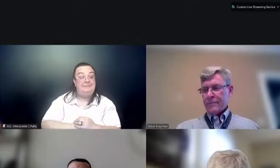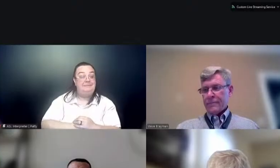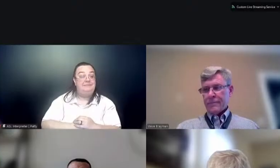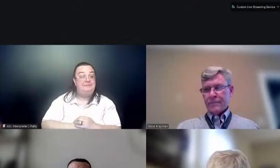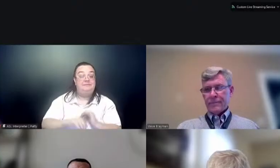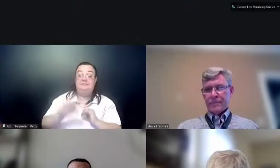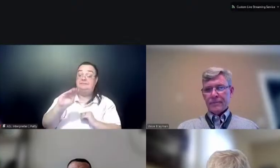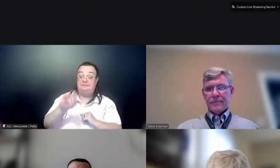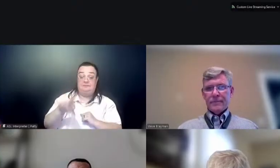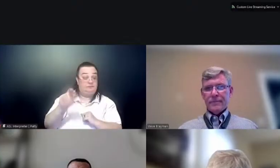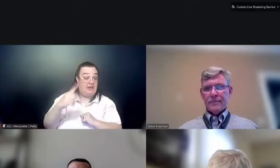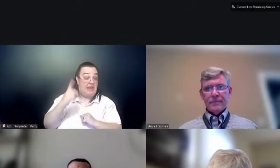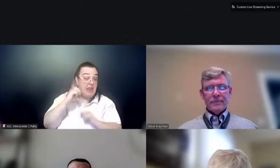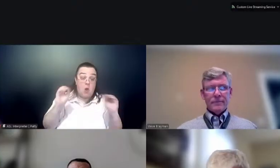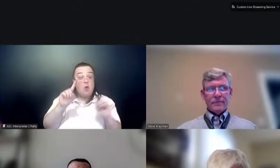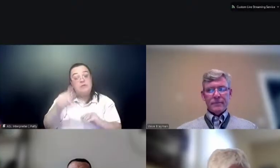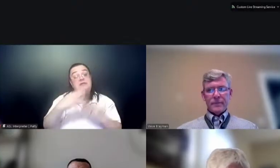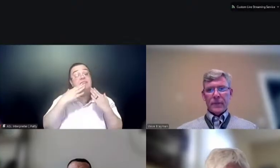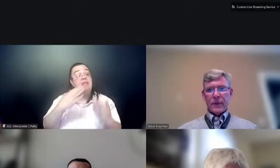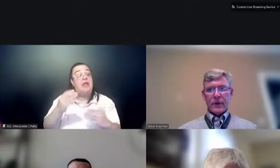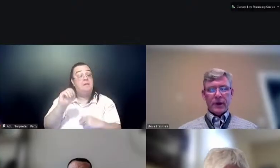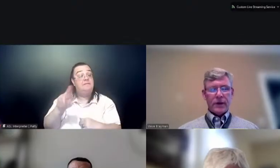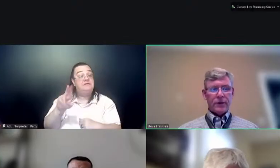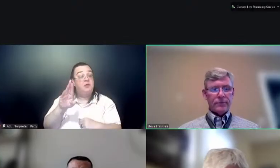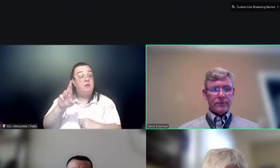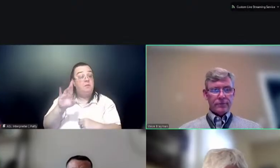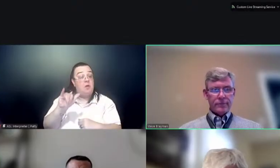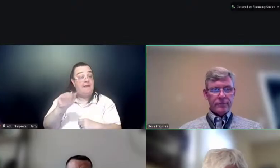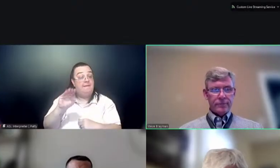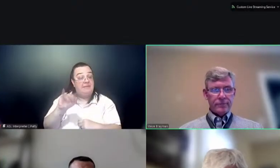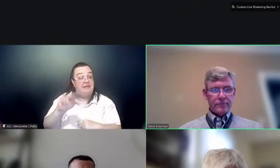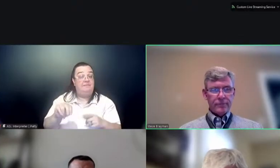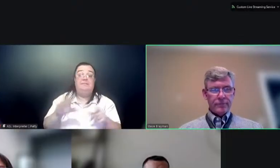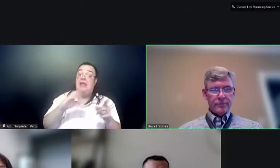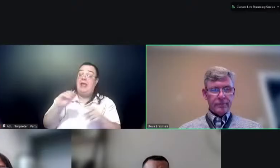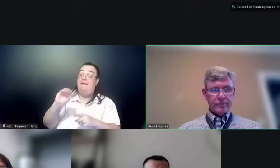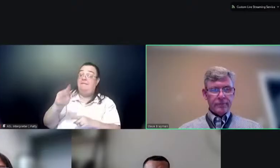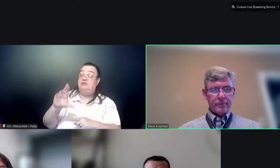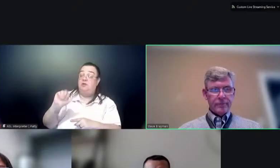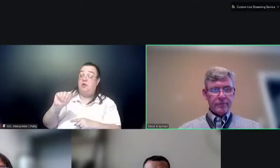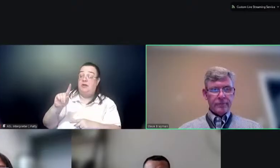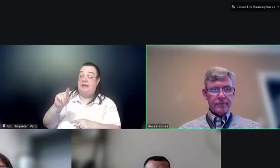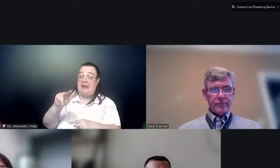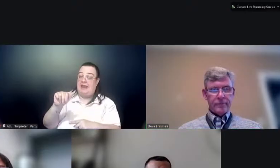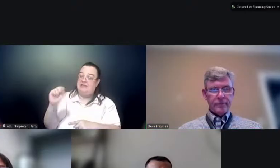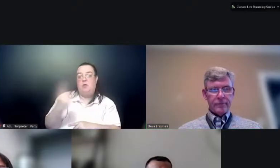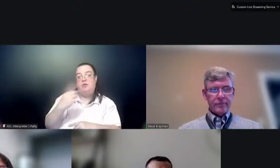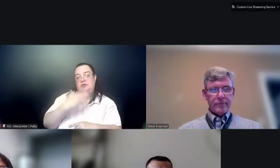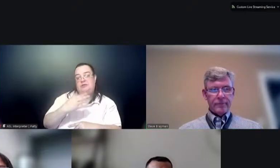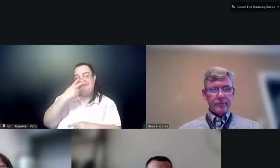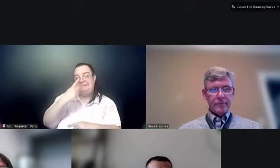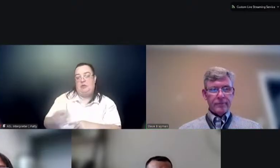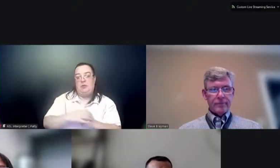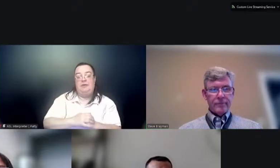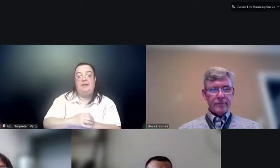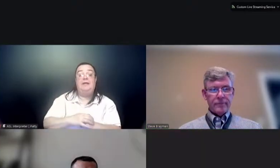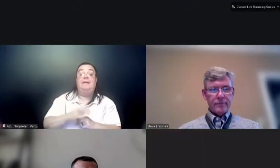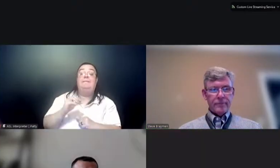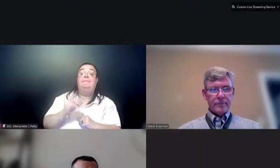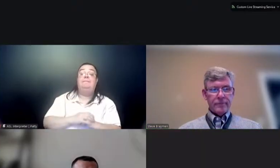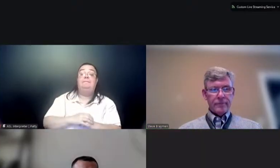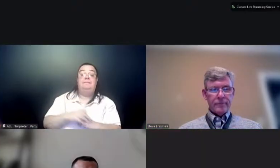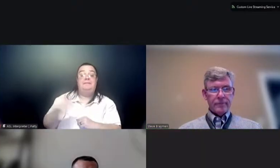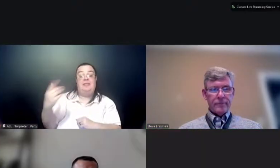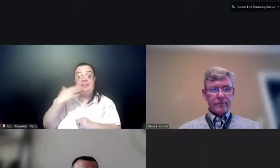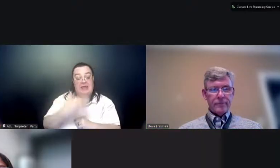Okay, I don't hear any questions. Thank you, Mr. Brayman. Thank you. Cardenas, it's always good to see you. Mr. Galloway, do